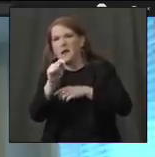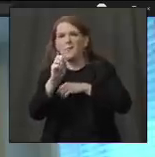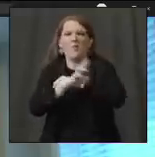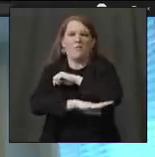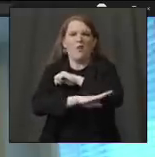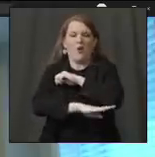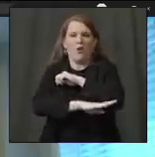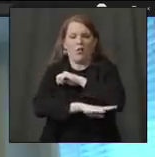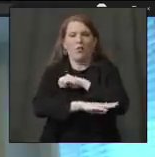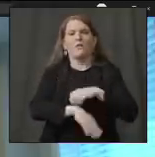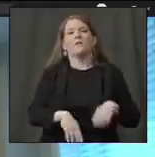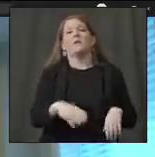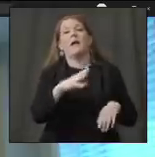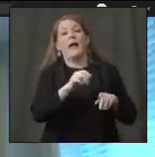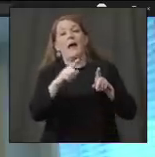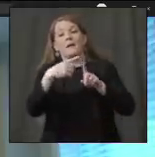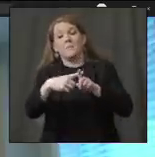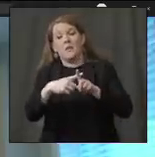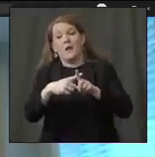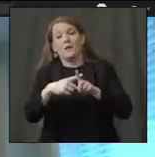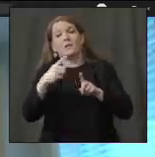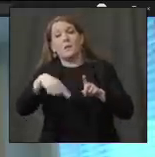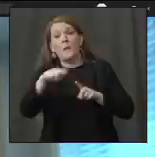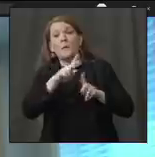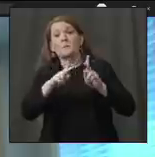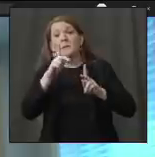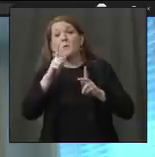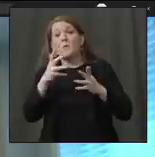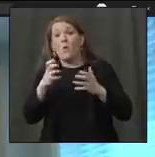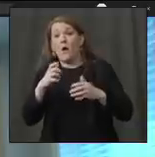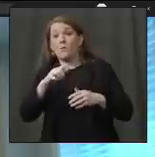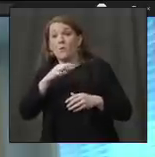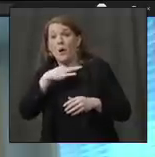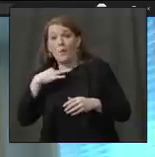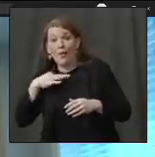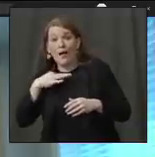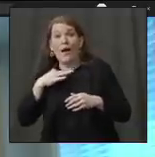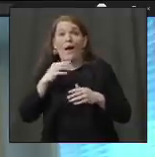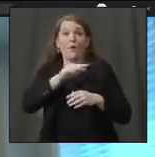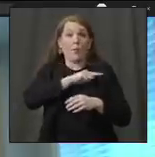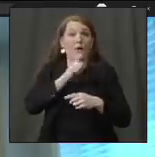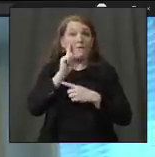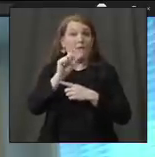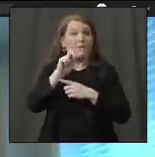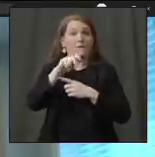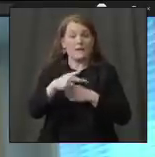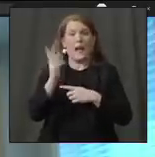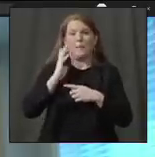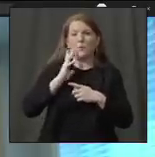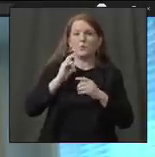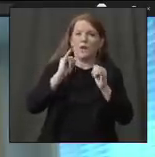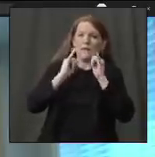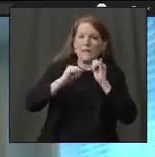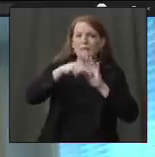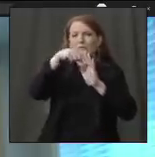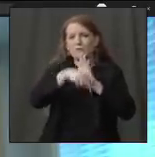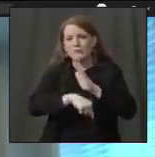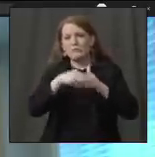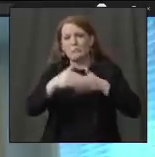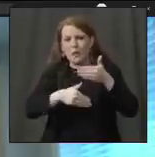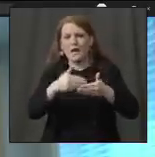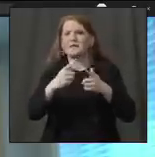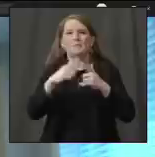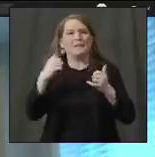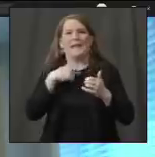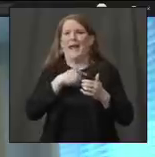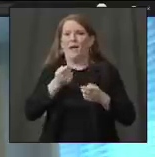SNAP benefit. So that's making it much quicker for a lot of people to apply, and we're happy to be able to do that. And we've also been able